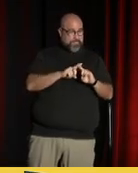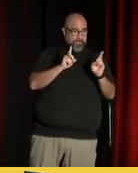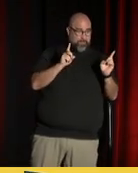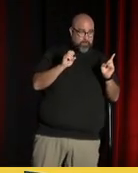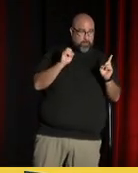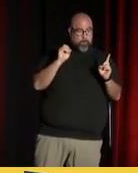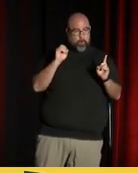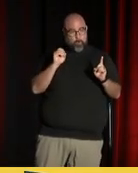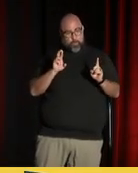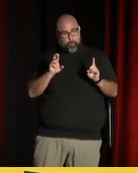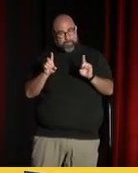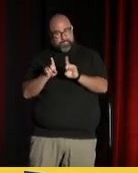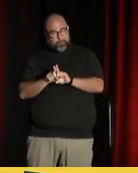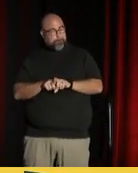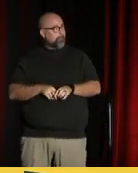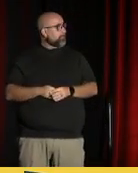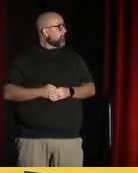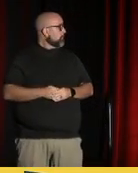they're going to be the same?